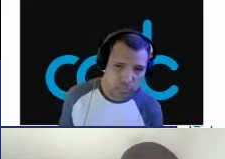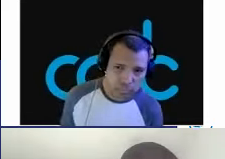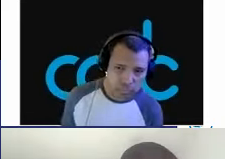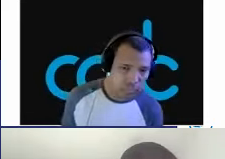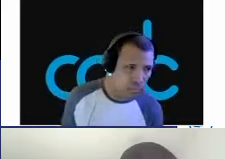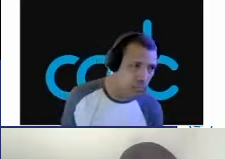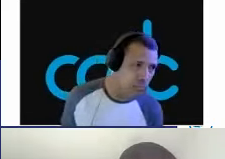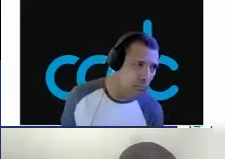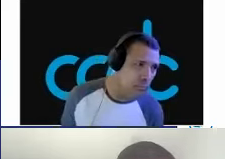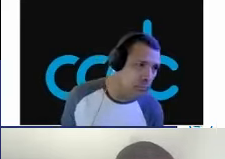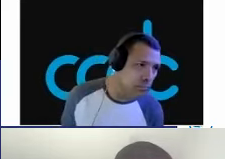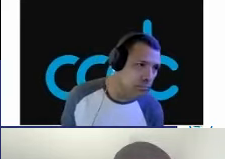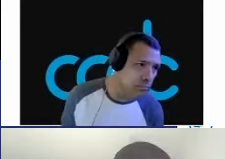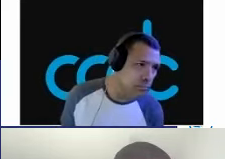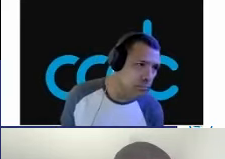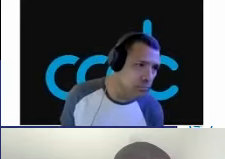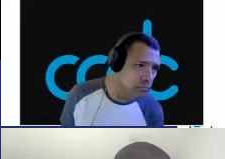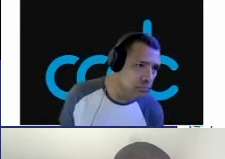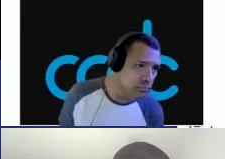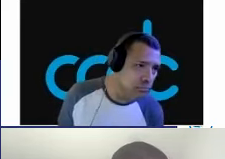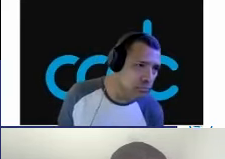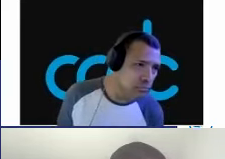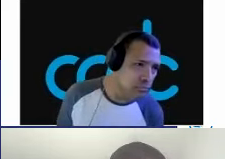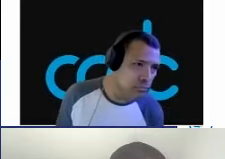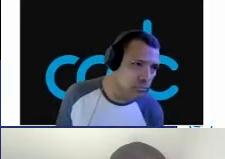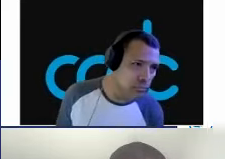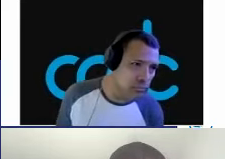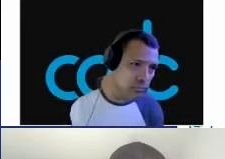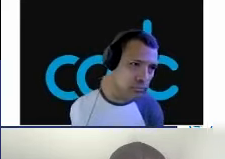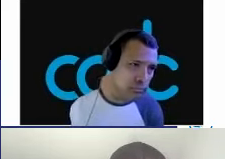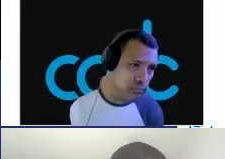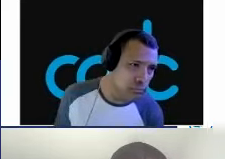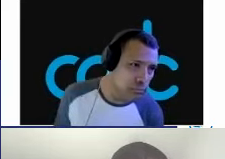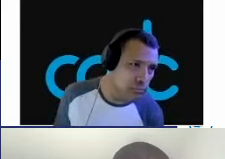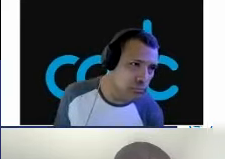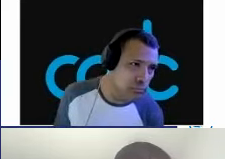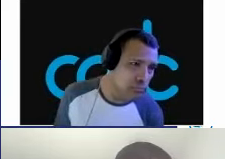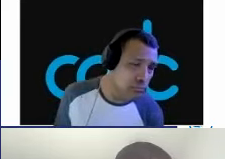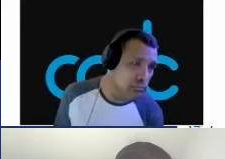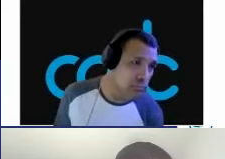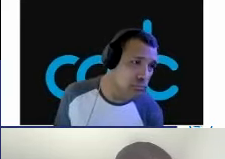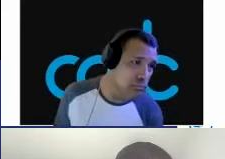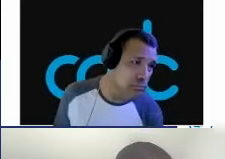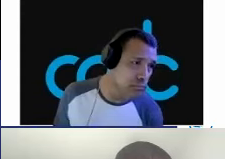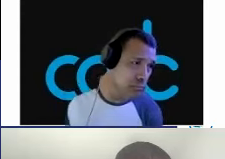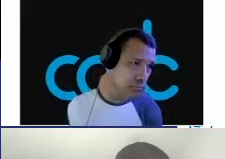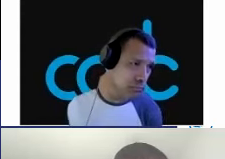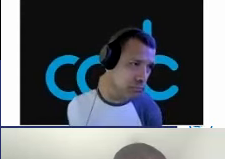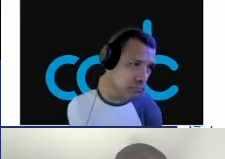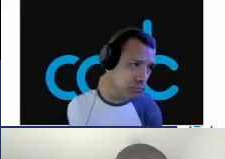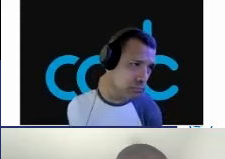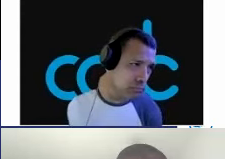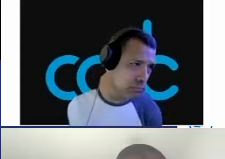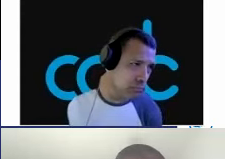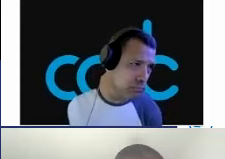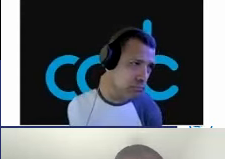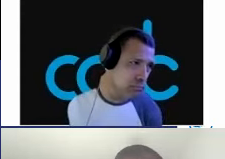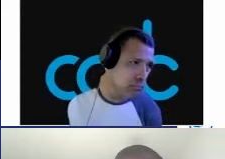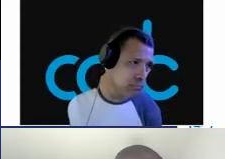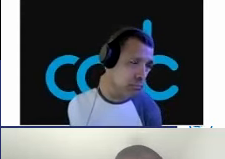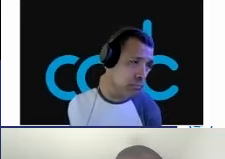may relate to fraud, waste, and abuse. So I think that the death and birth doulas